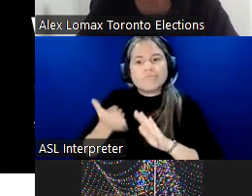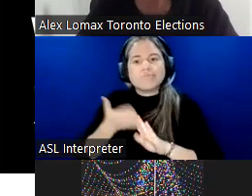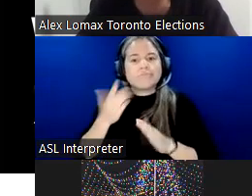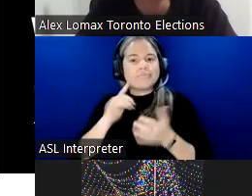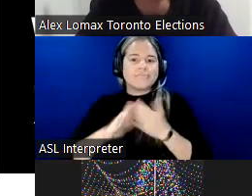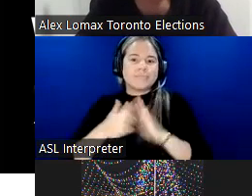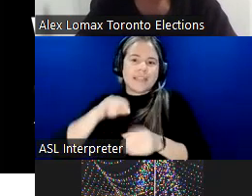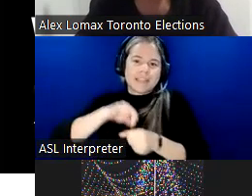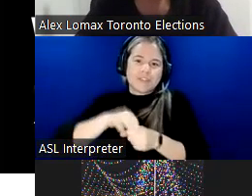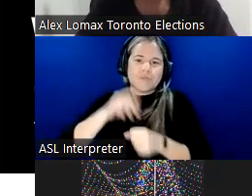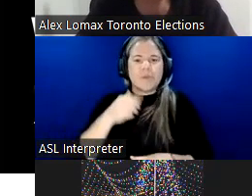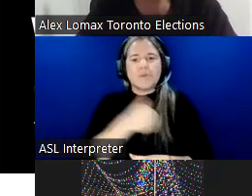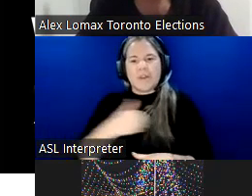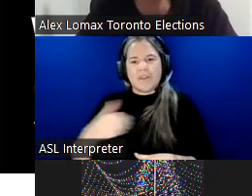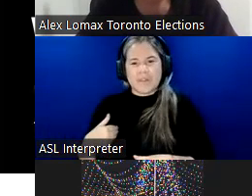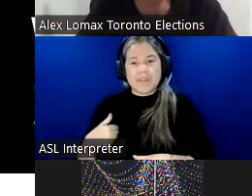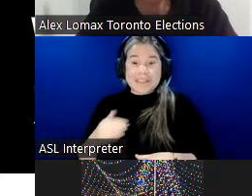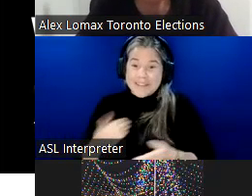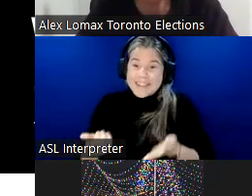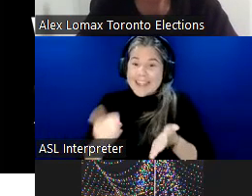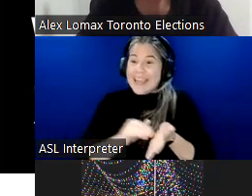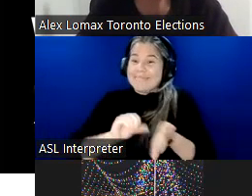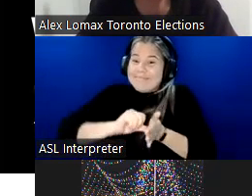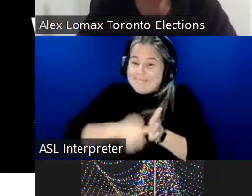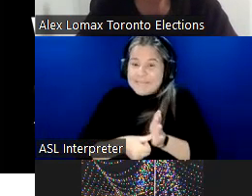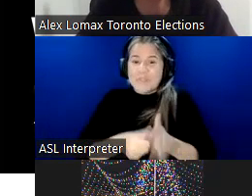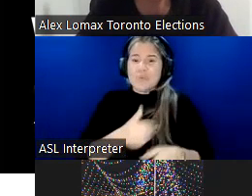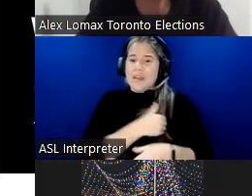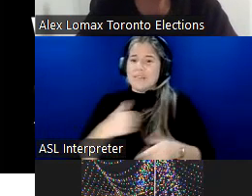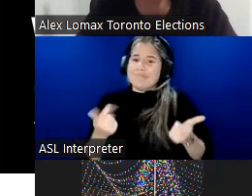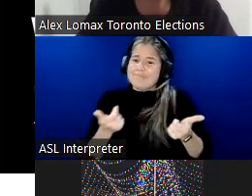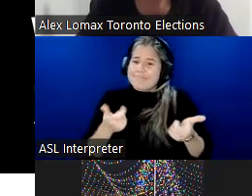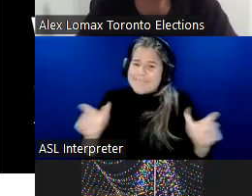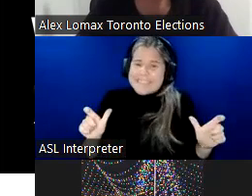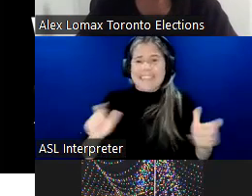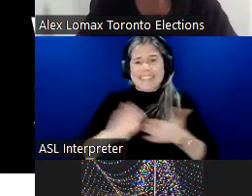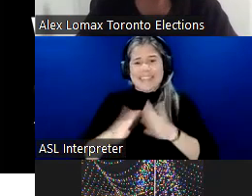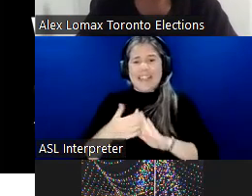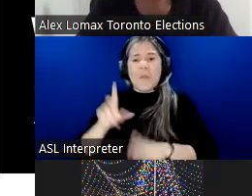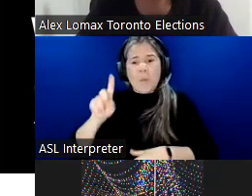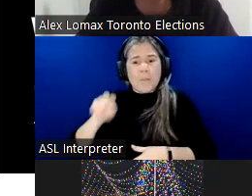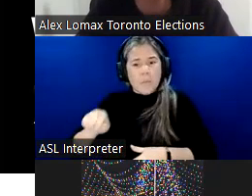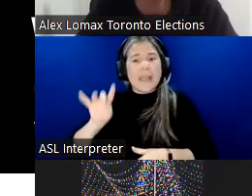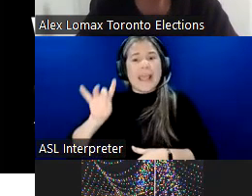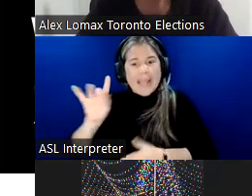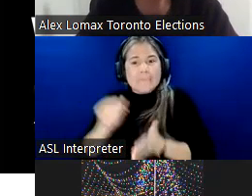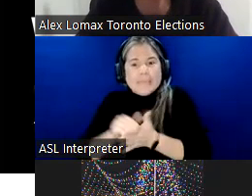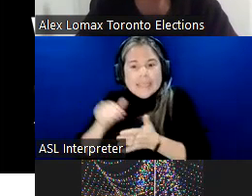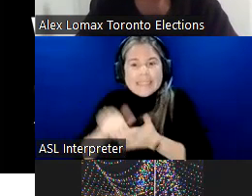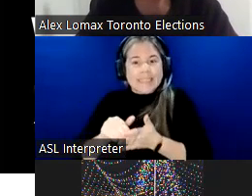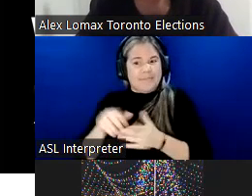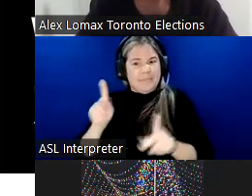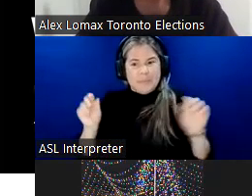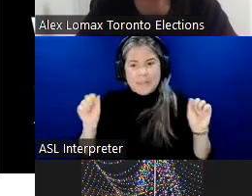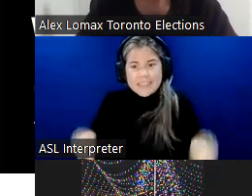Toronto, which, as I said, is the 4th largest city in North America. And we have over 1.8 million eligible electors with